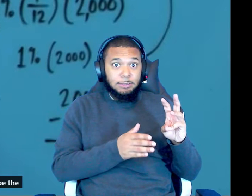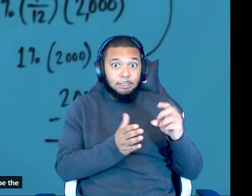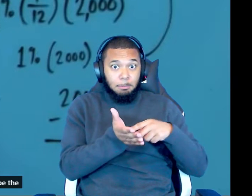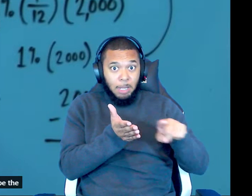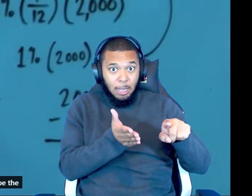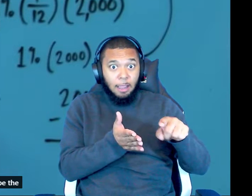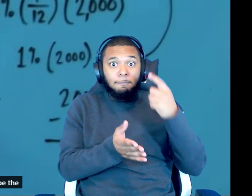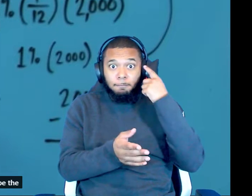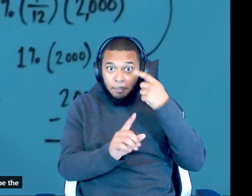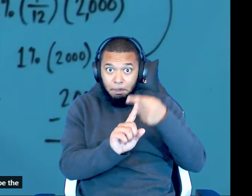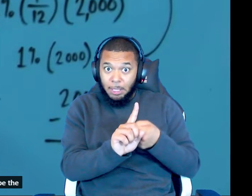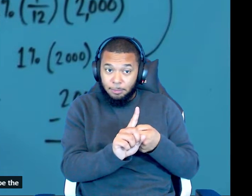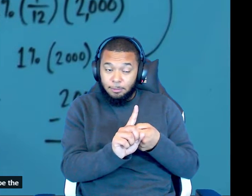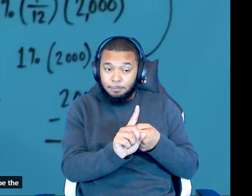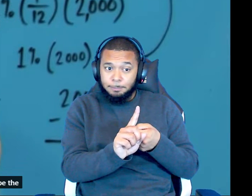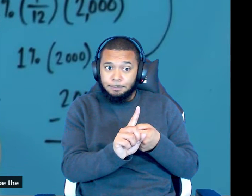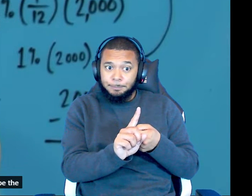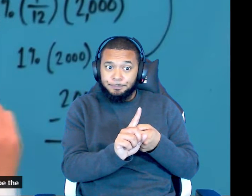interest